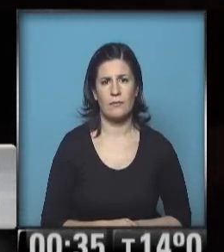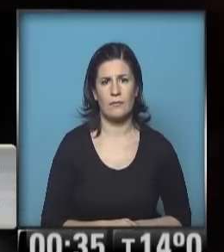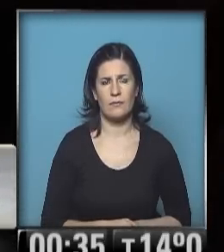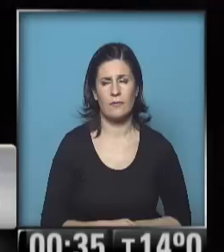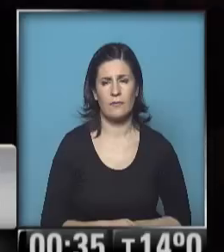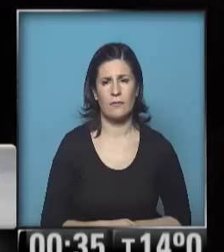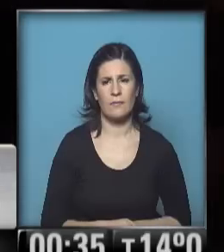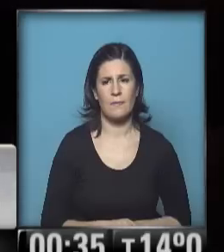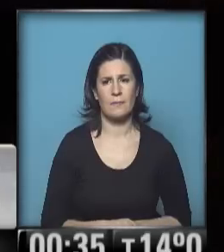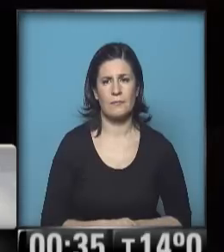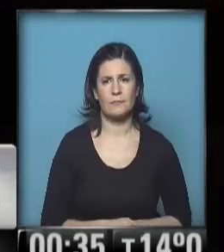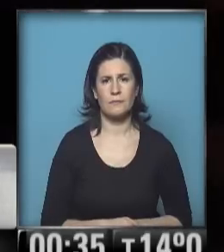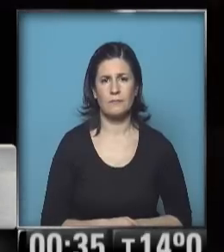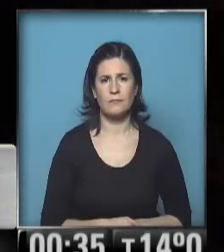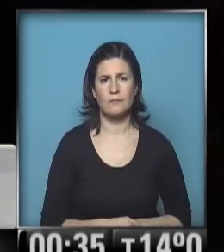citizen?